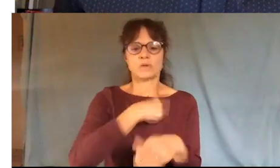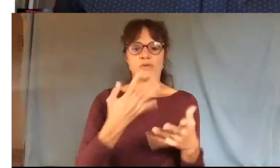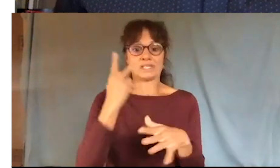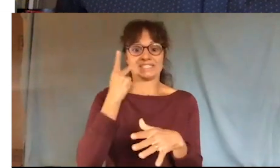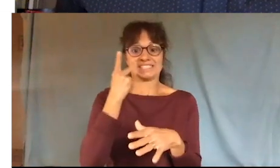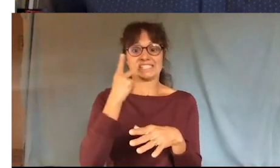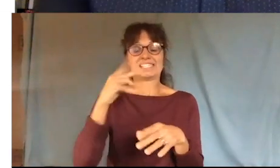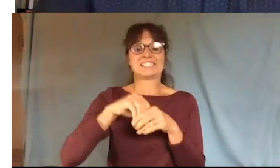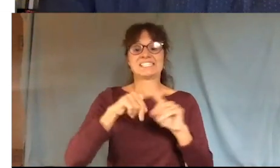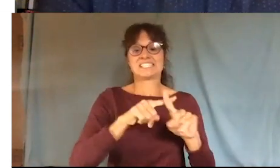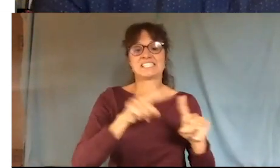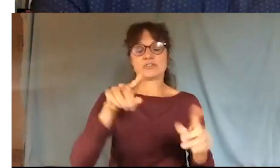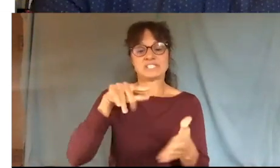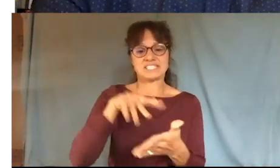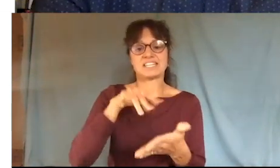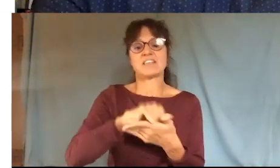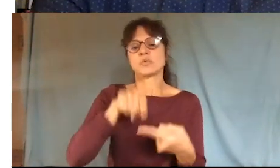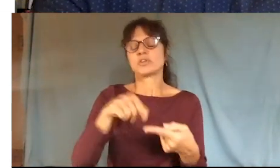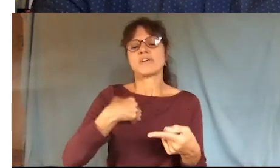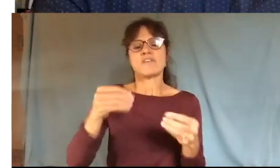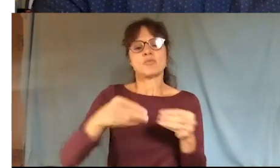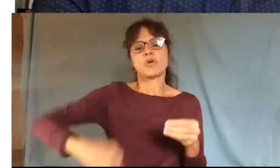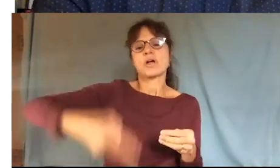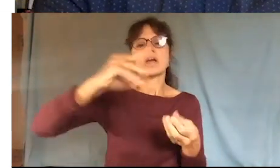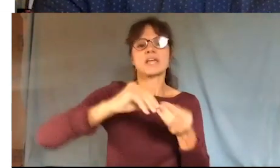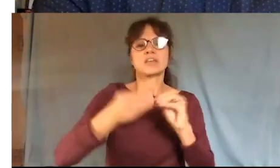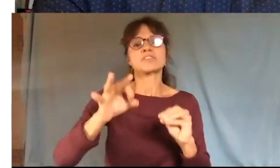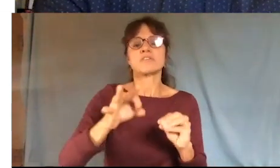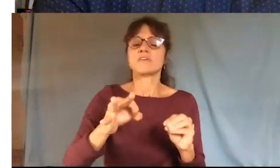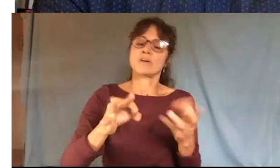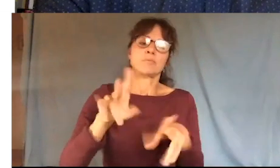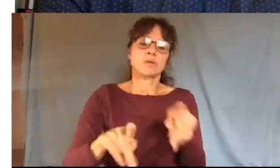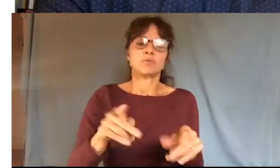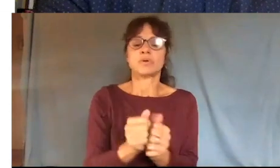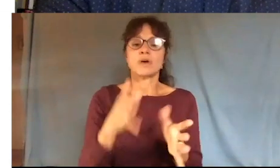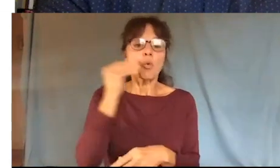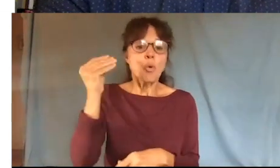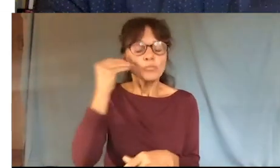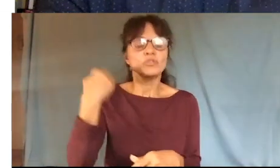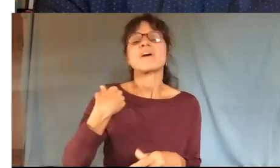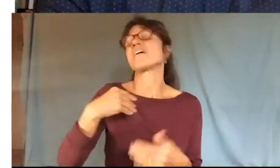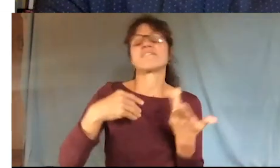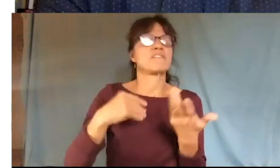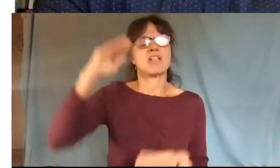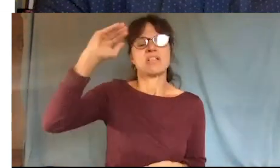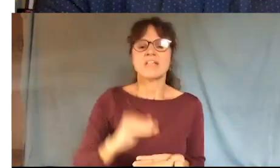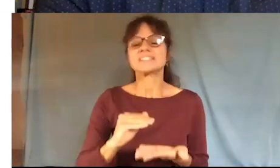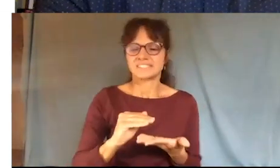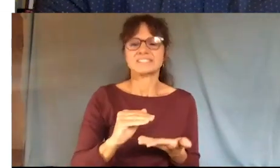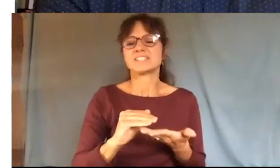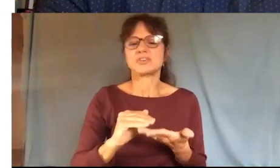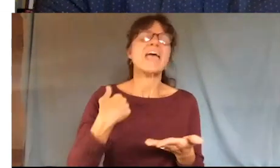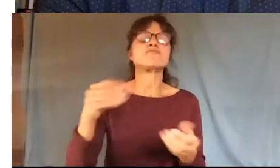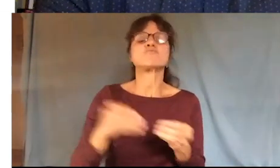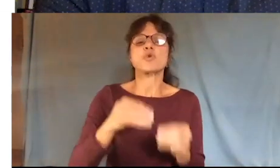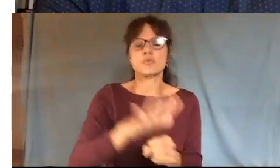in various studies that when you have higher rates of homelessness, you also have lower rates of viral suppression and higher rates of